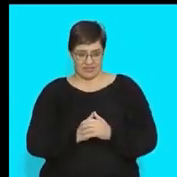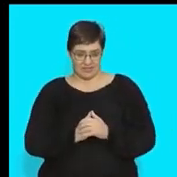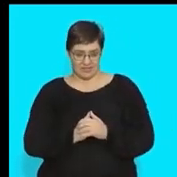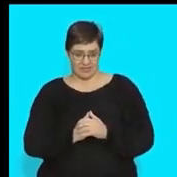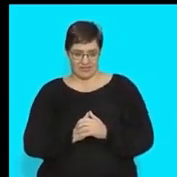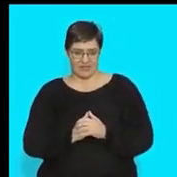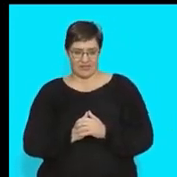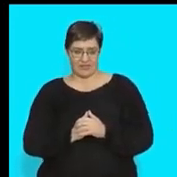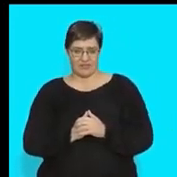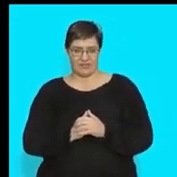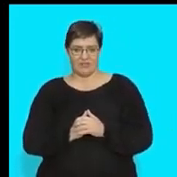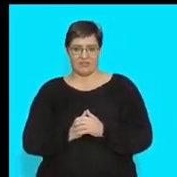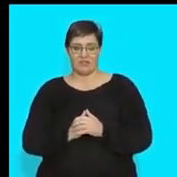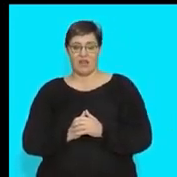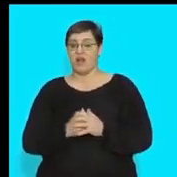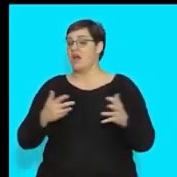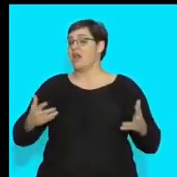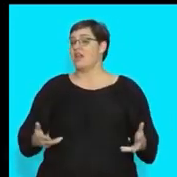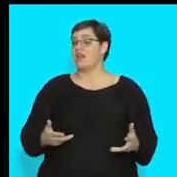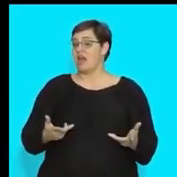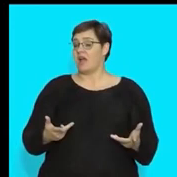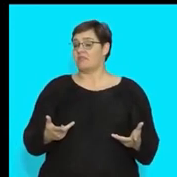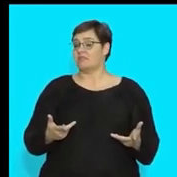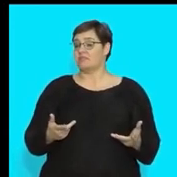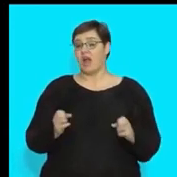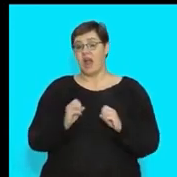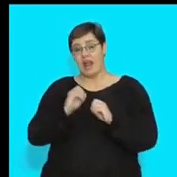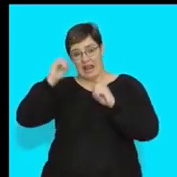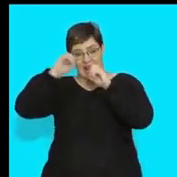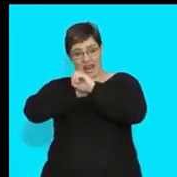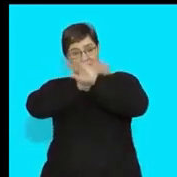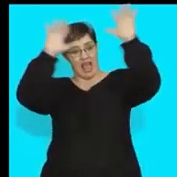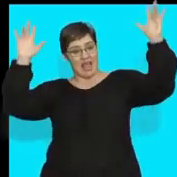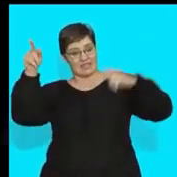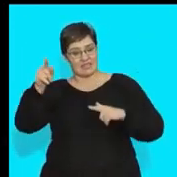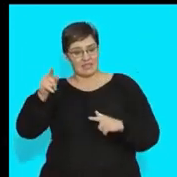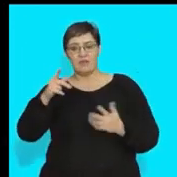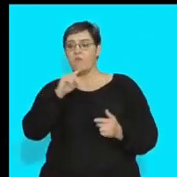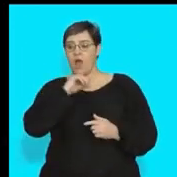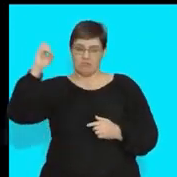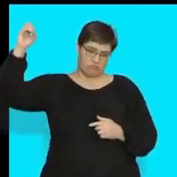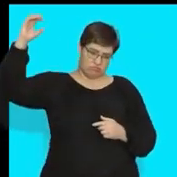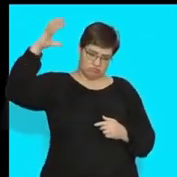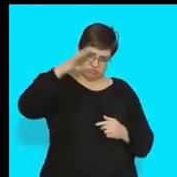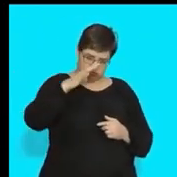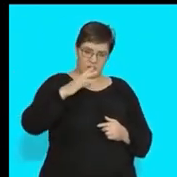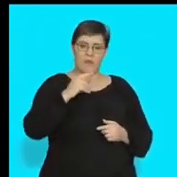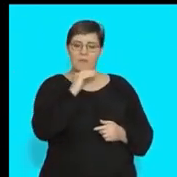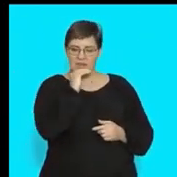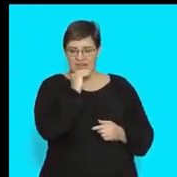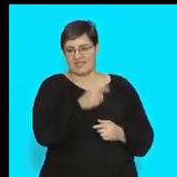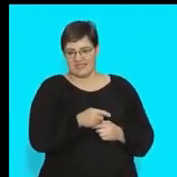decreases. If it's very light outside, it increases, because what does this tomato do? It opens